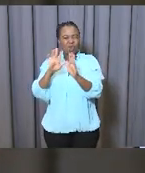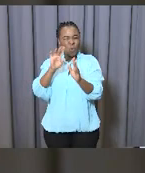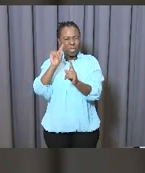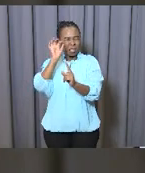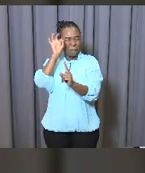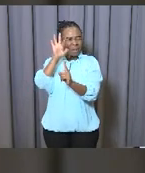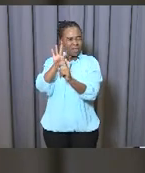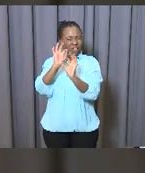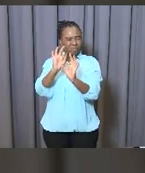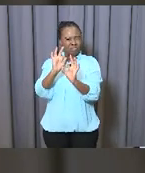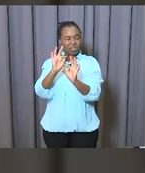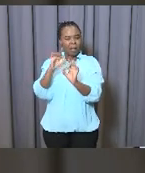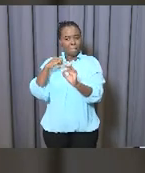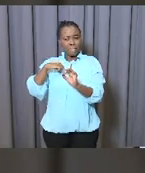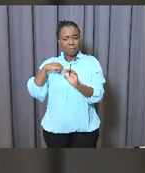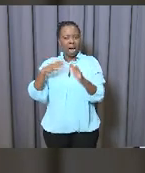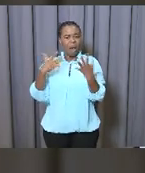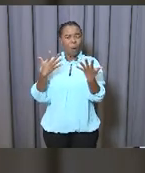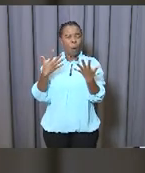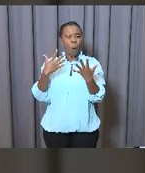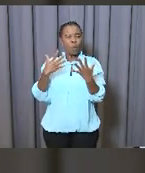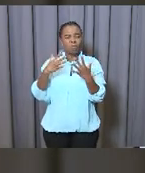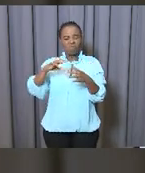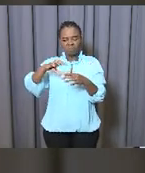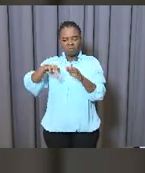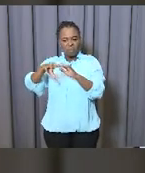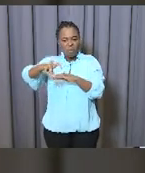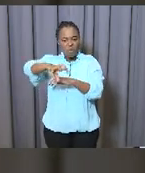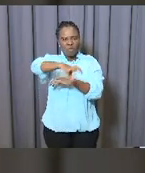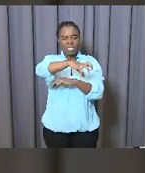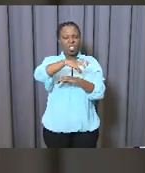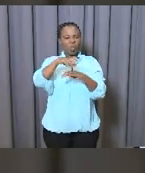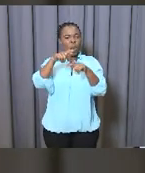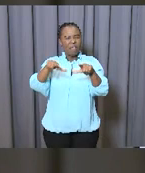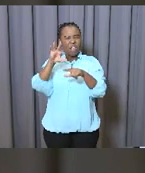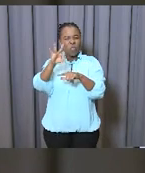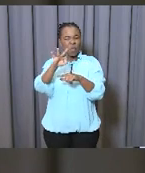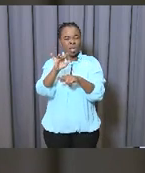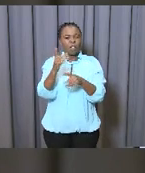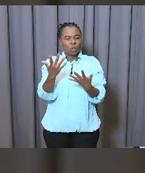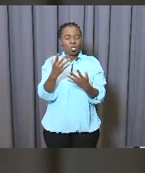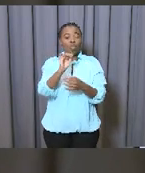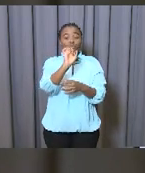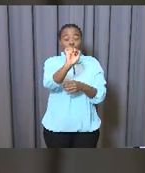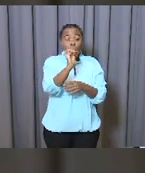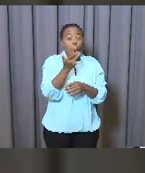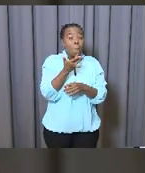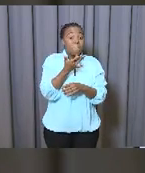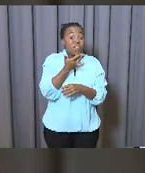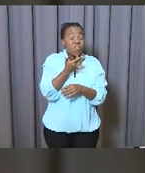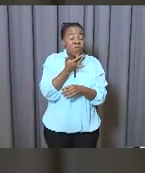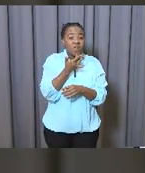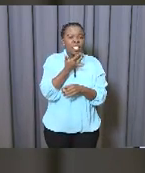was municipalities or provinces to level 3. What would your preference as the